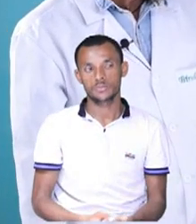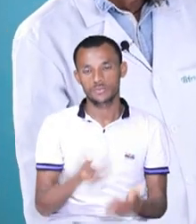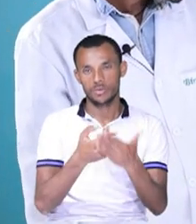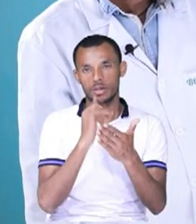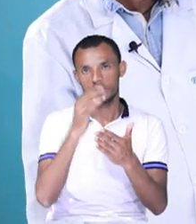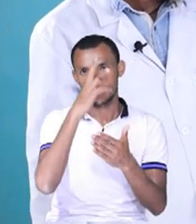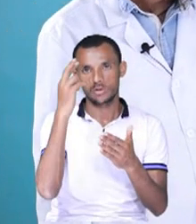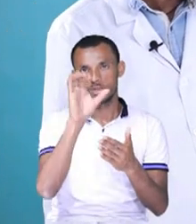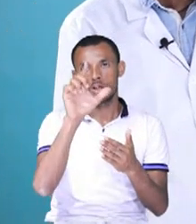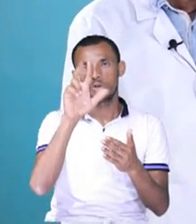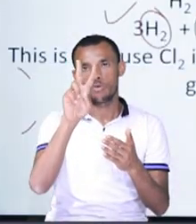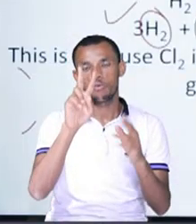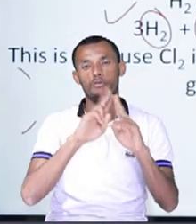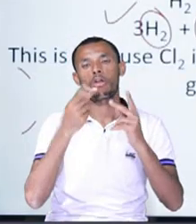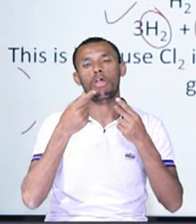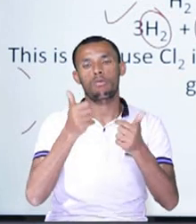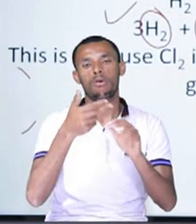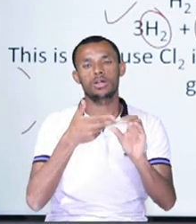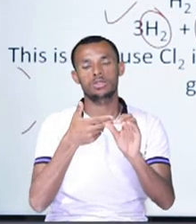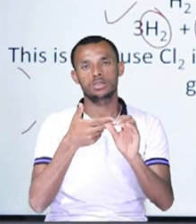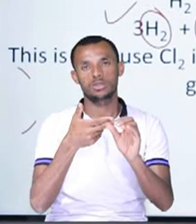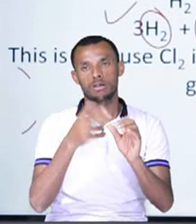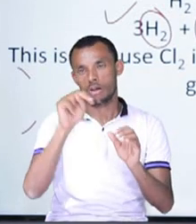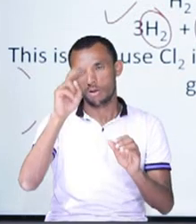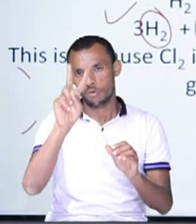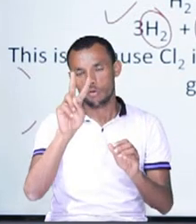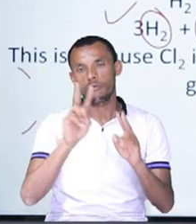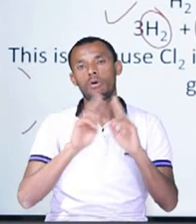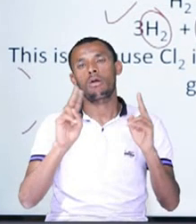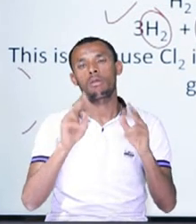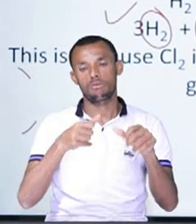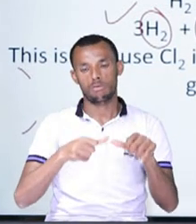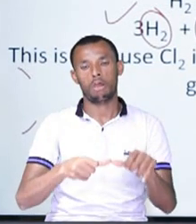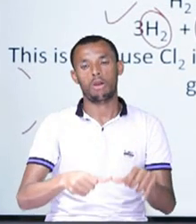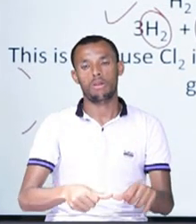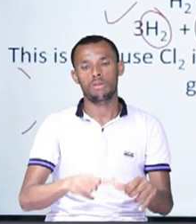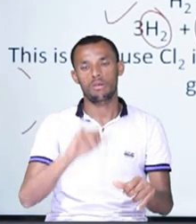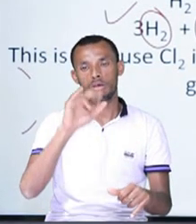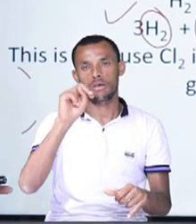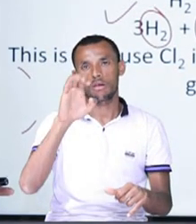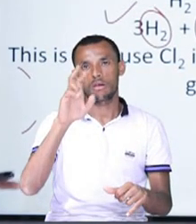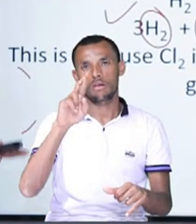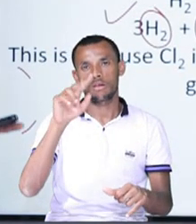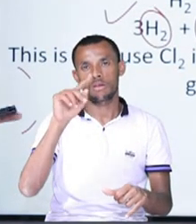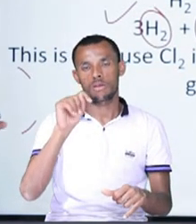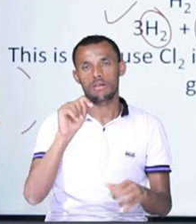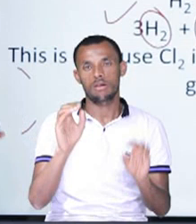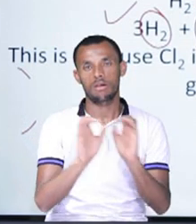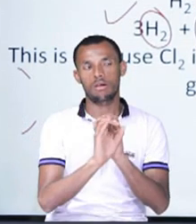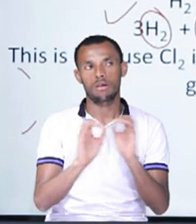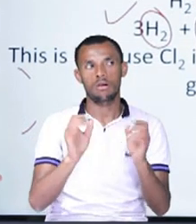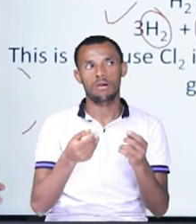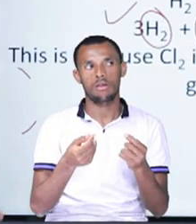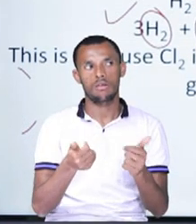This is because Cl2 is a very active gas, whereas N2 is inert. You know inert. Inert means